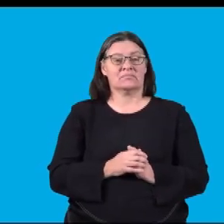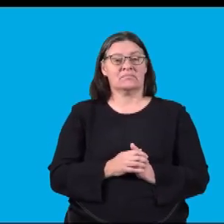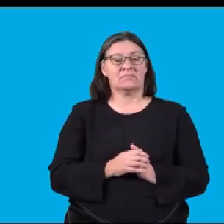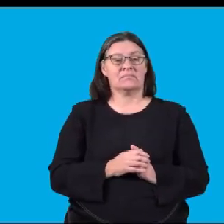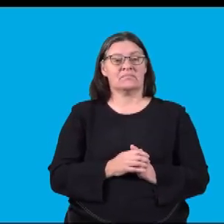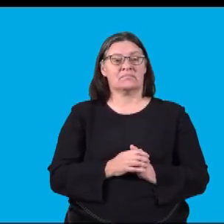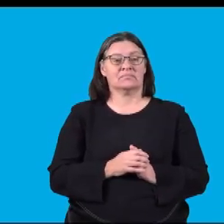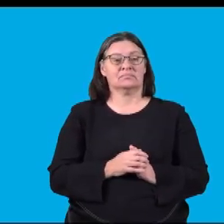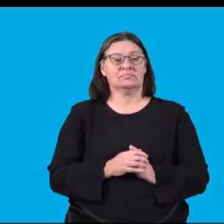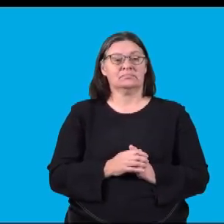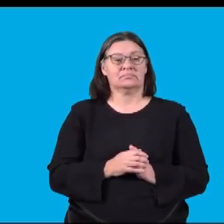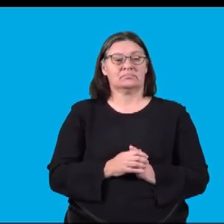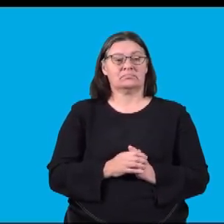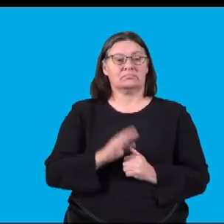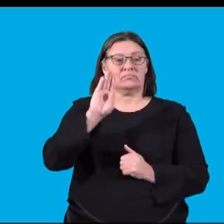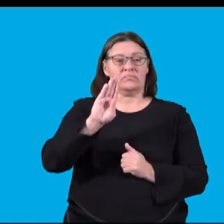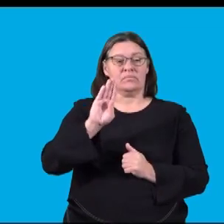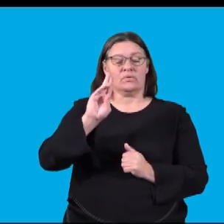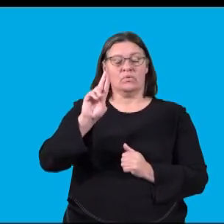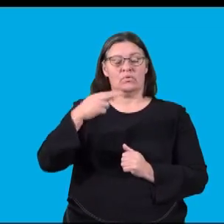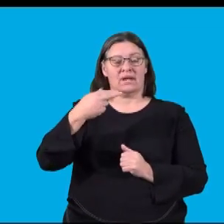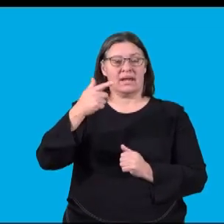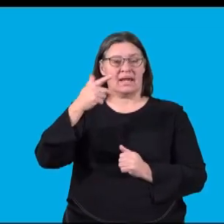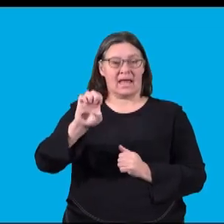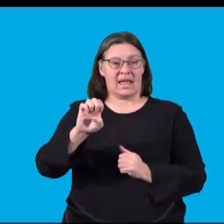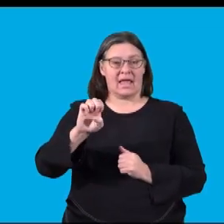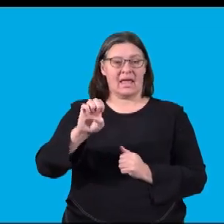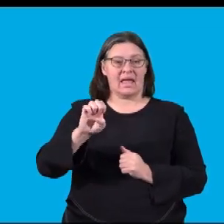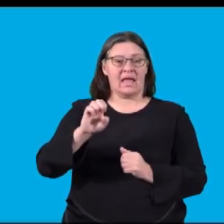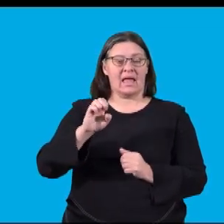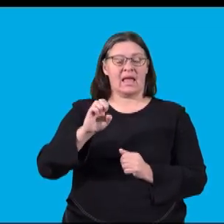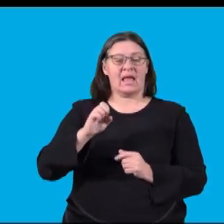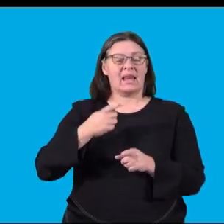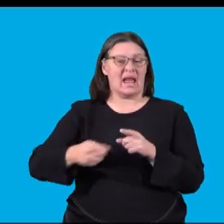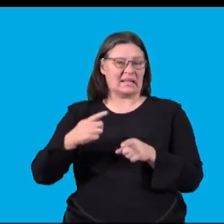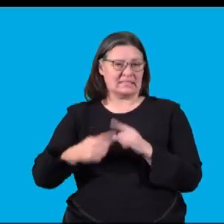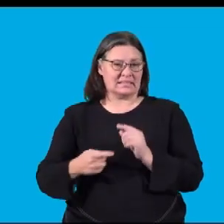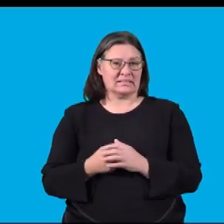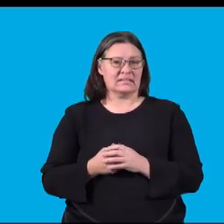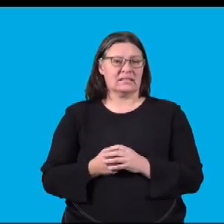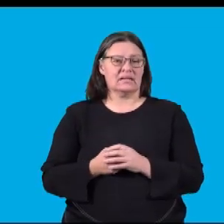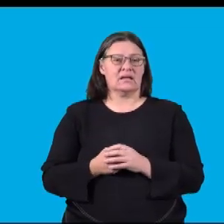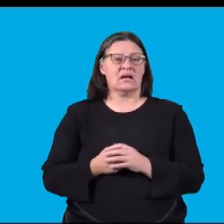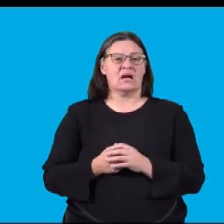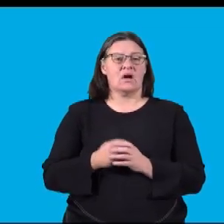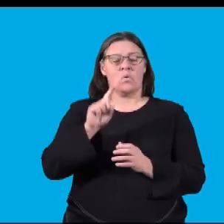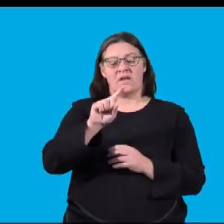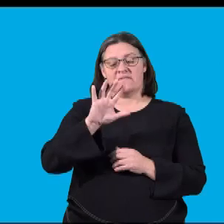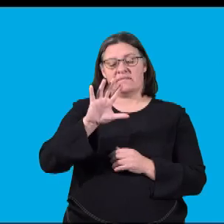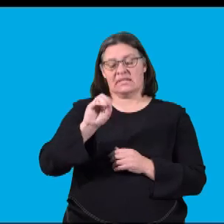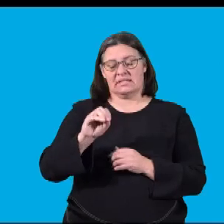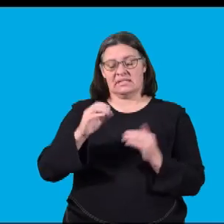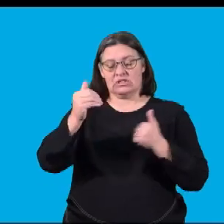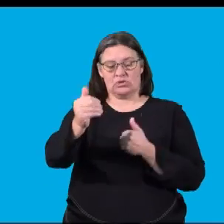next adjustment reads, Butle rents 150 square meters of space. So this now relates